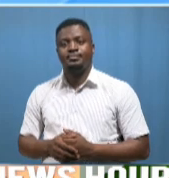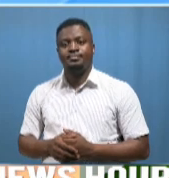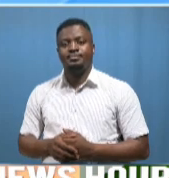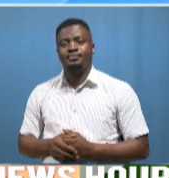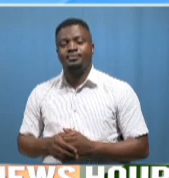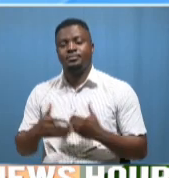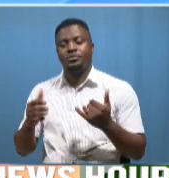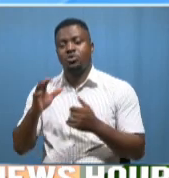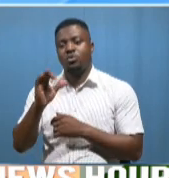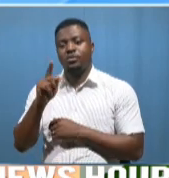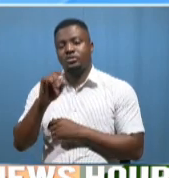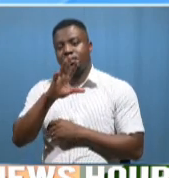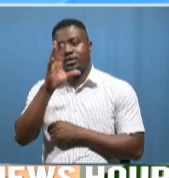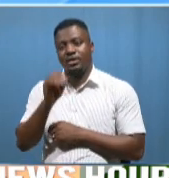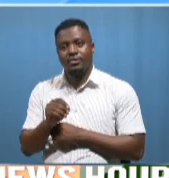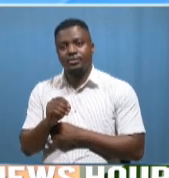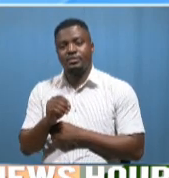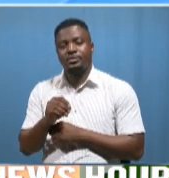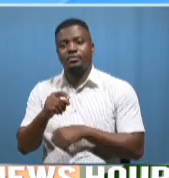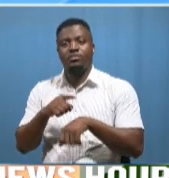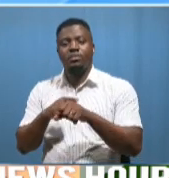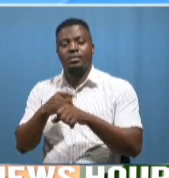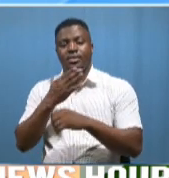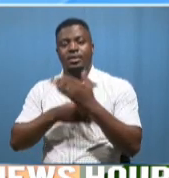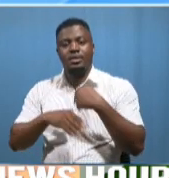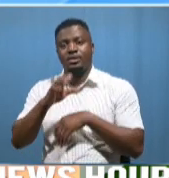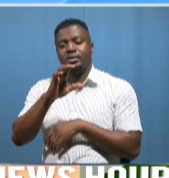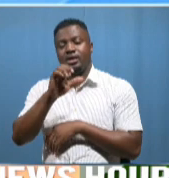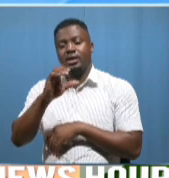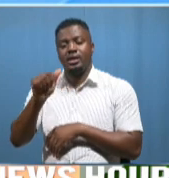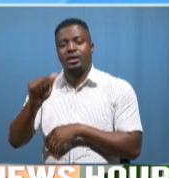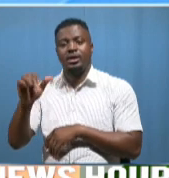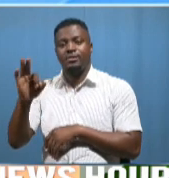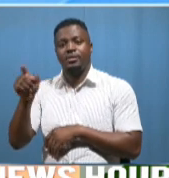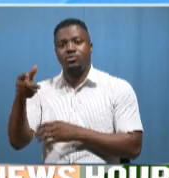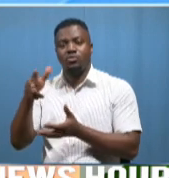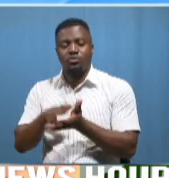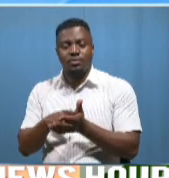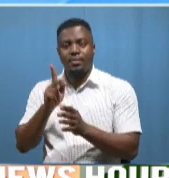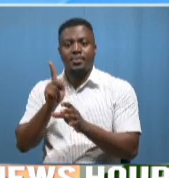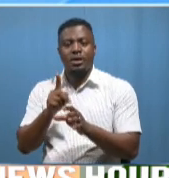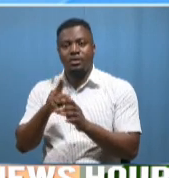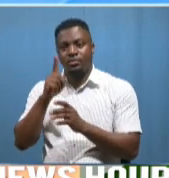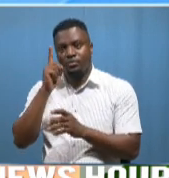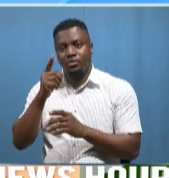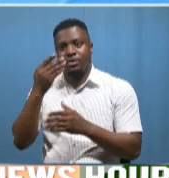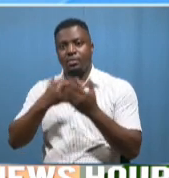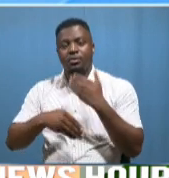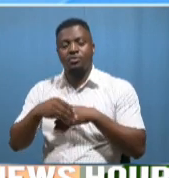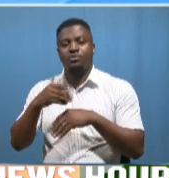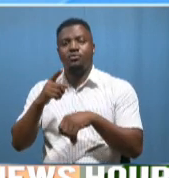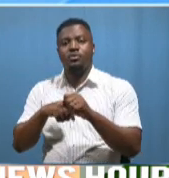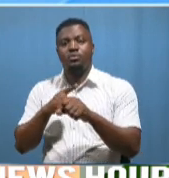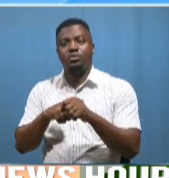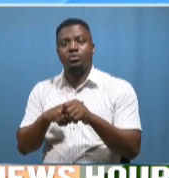And the Confederation of African Amputee Football, CAAF, has confirmed the participants for the Amputee Football